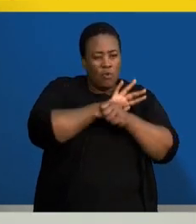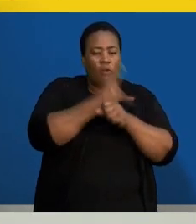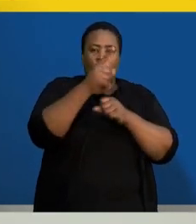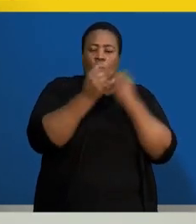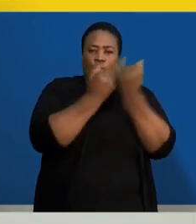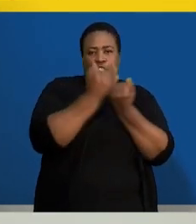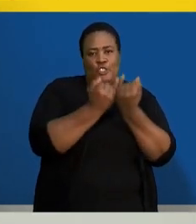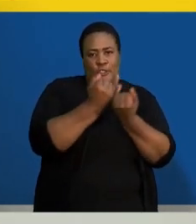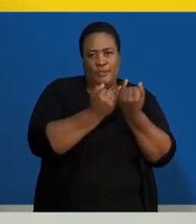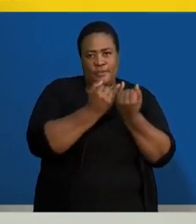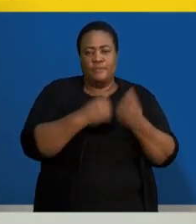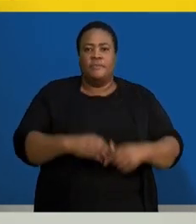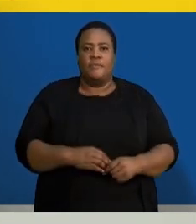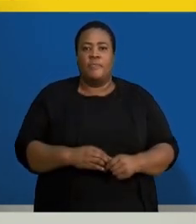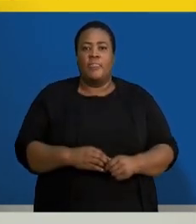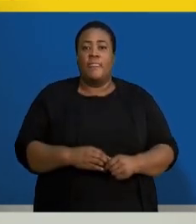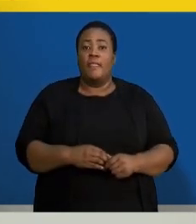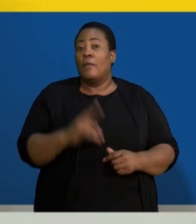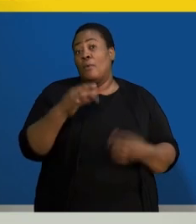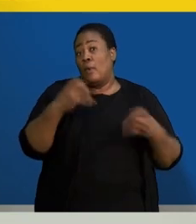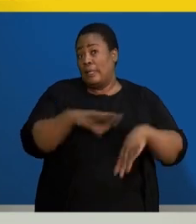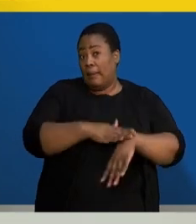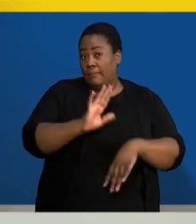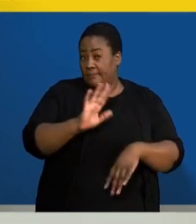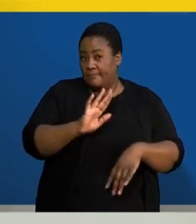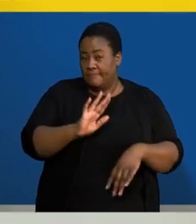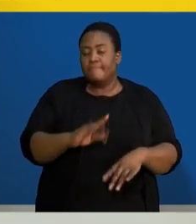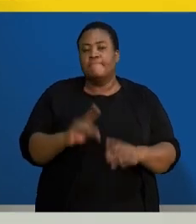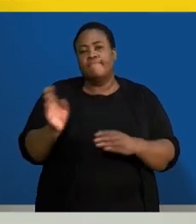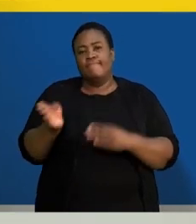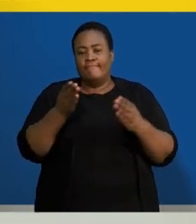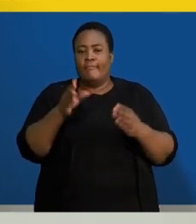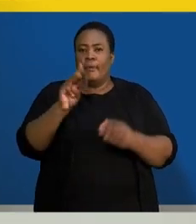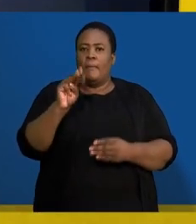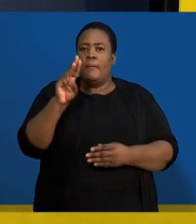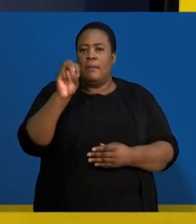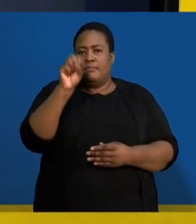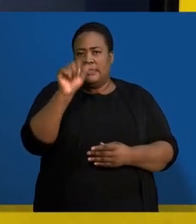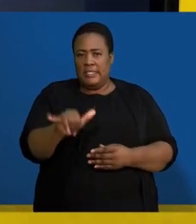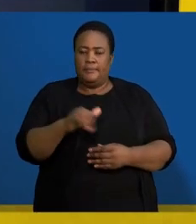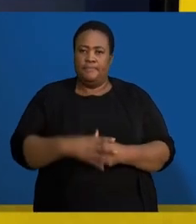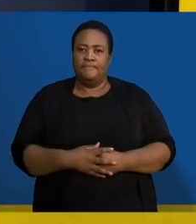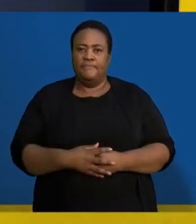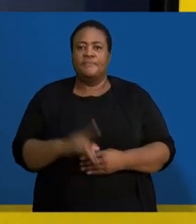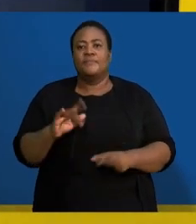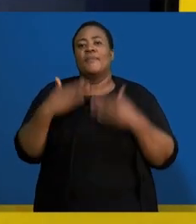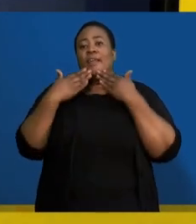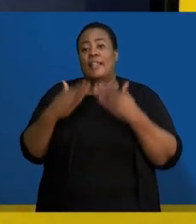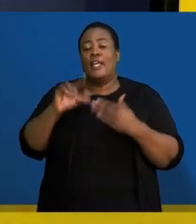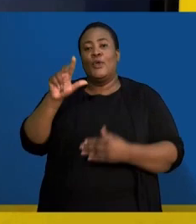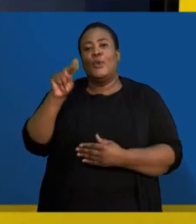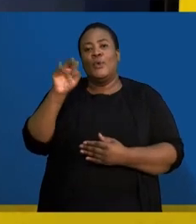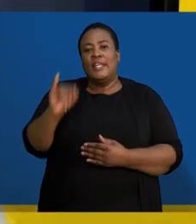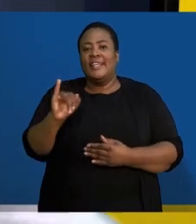enter the competition. Let's not waste any more time. Let's head straight back to Mamsi. Thank you, Luni.